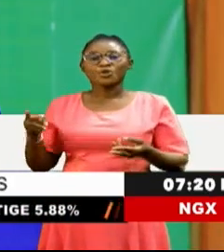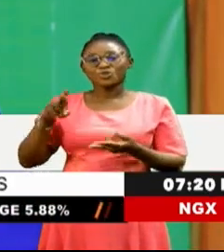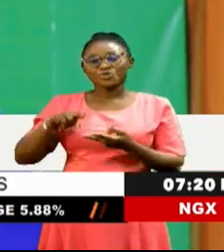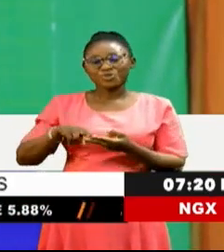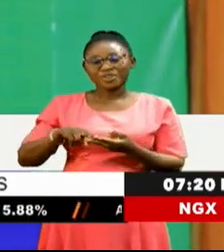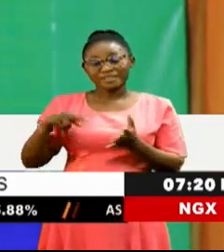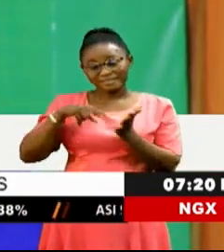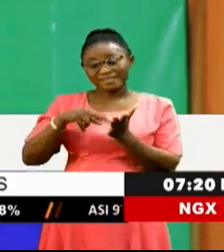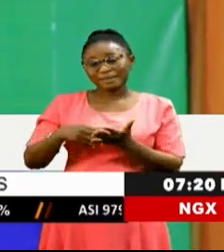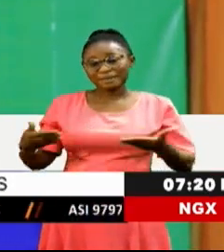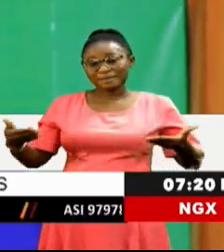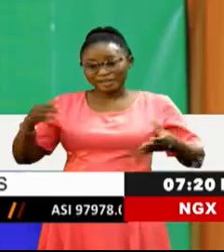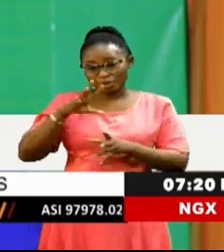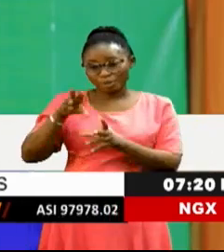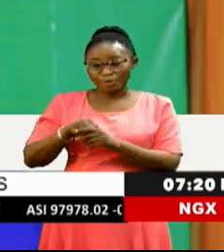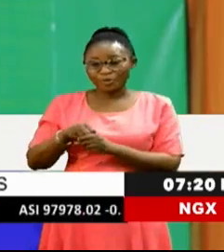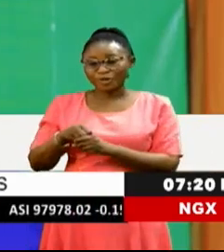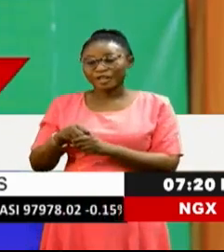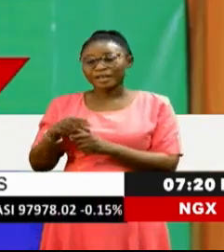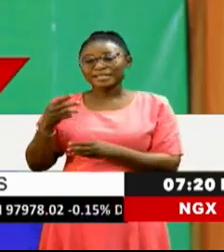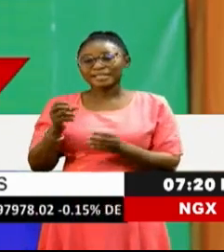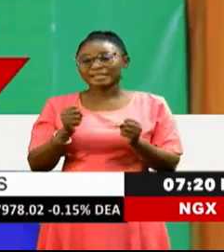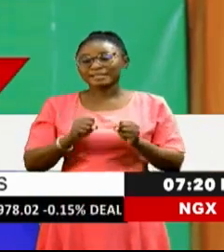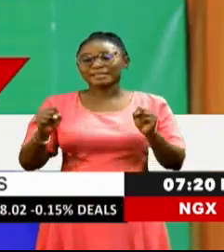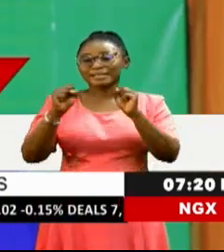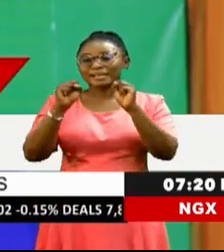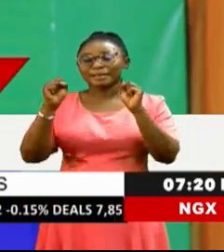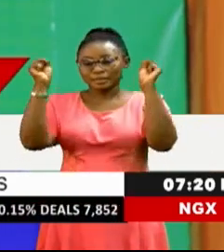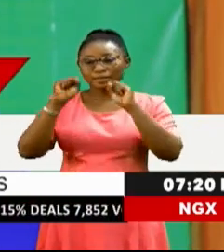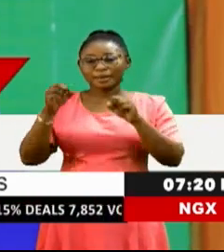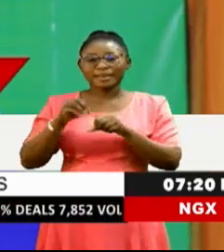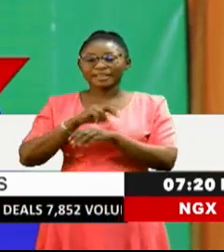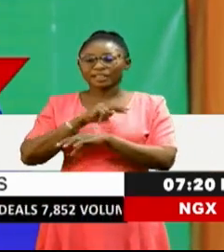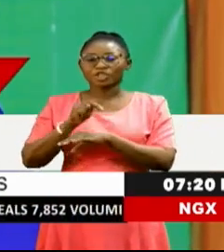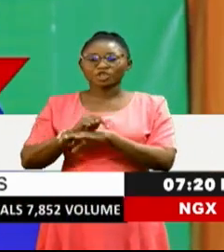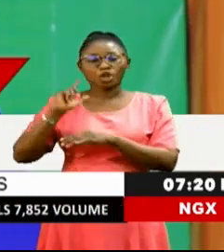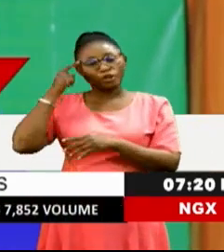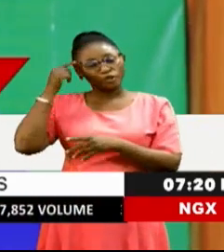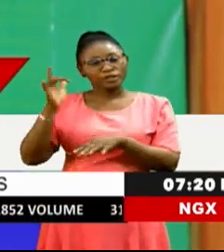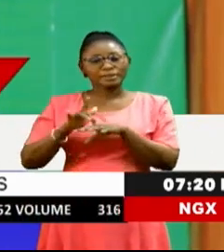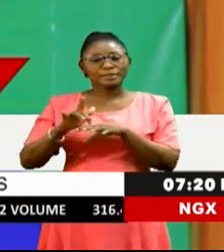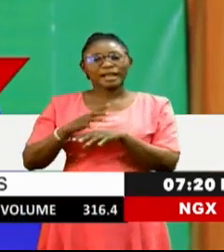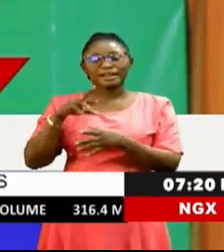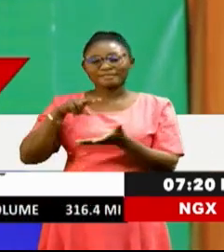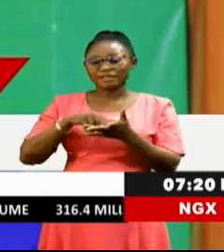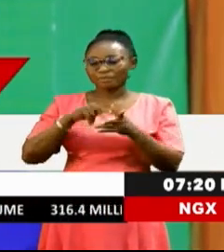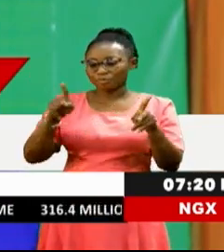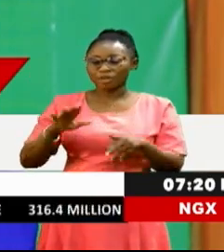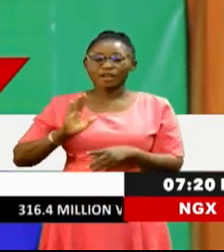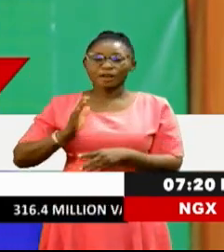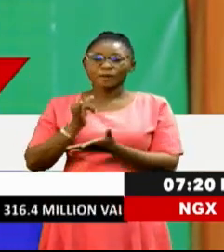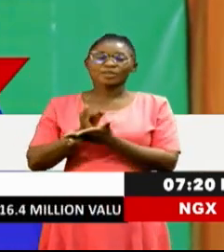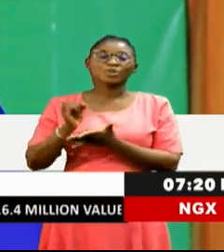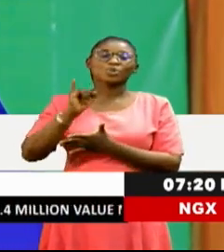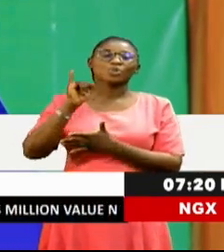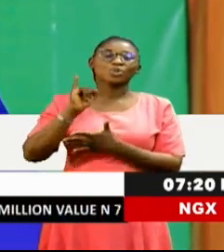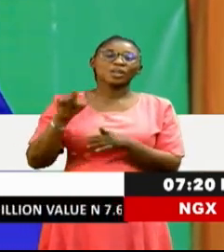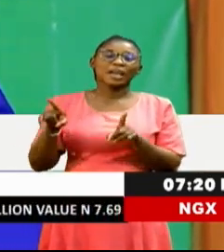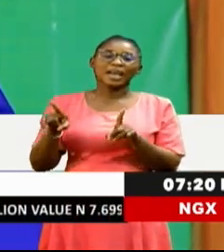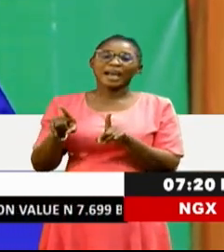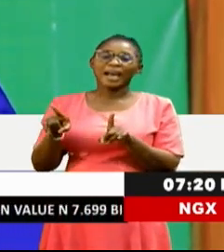our professional existence in the national governance space and repositioning our institution